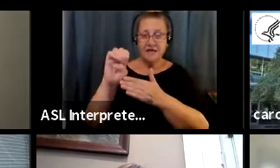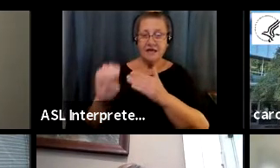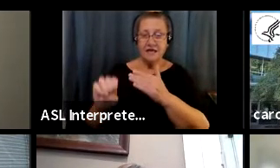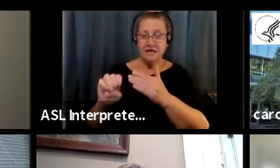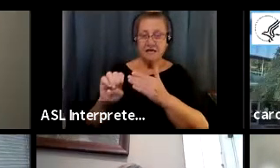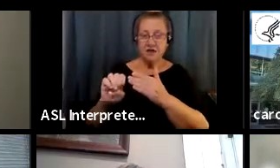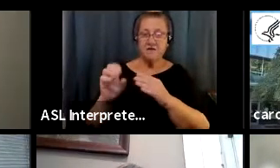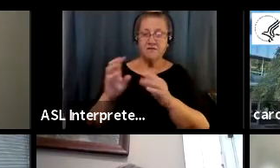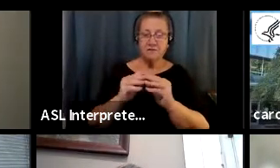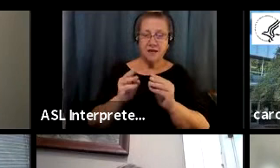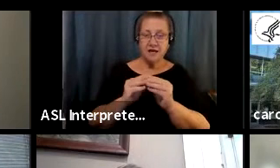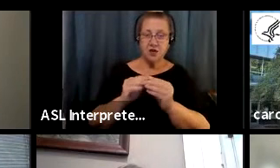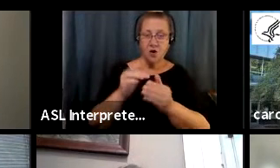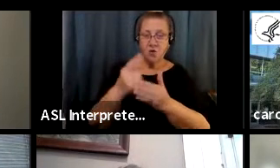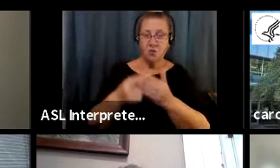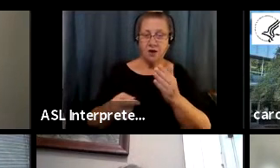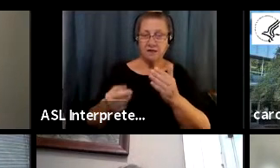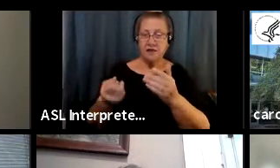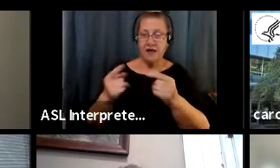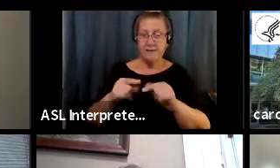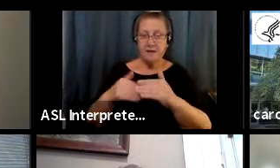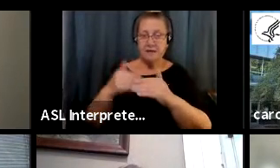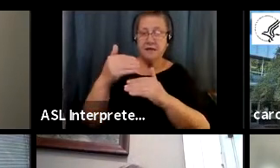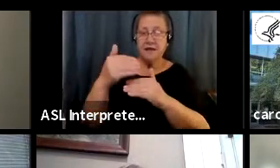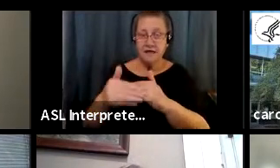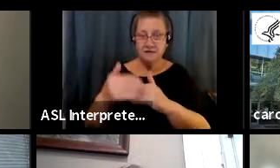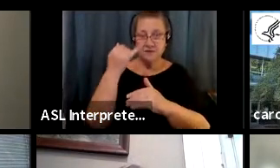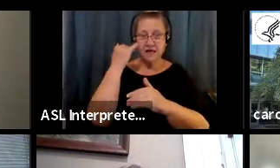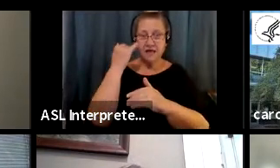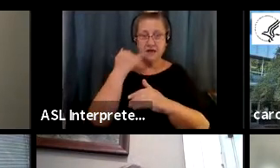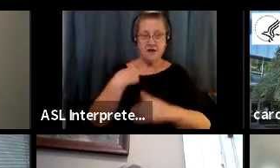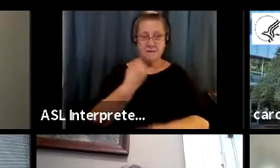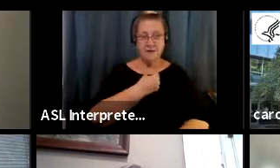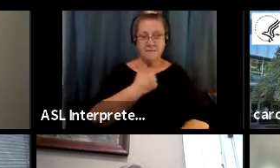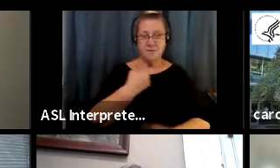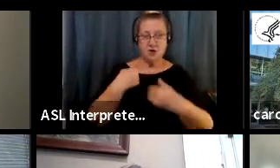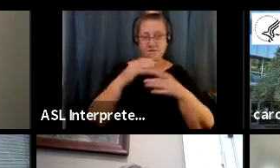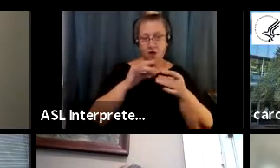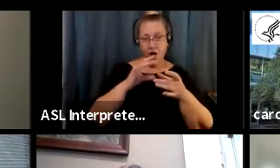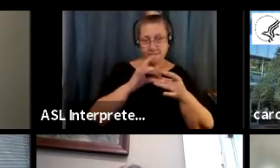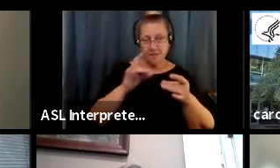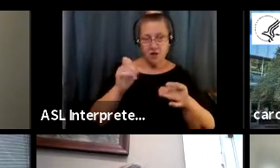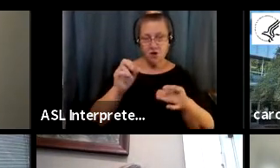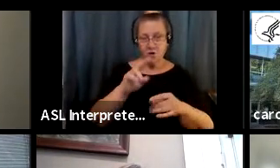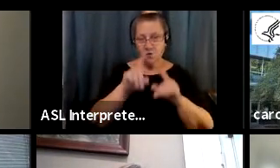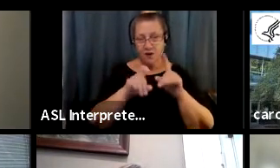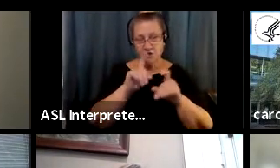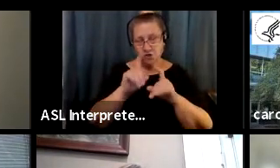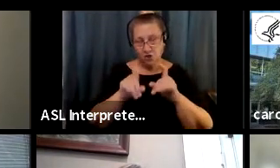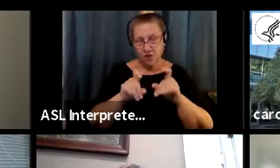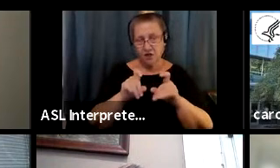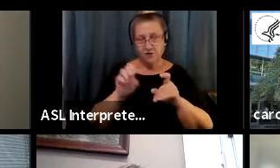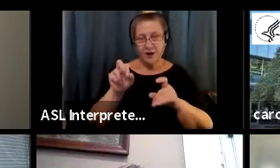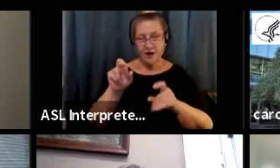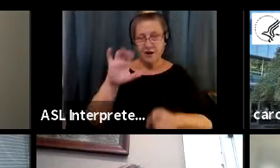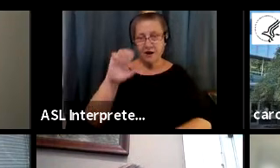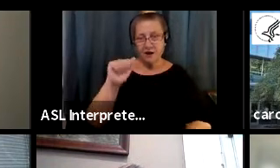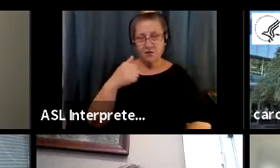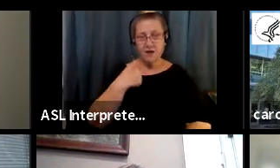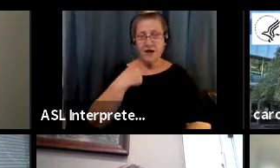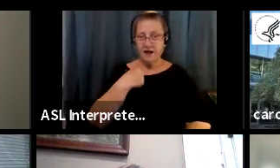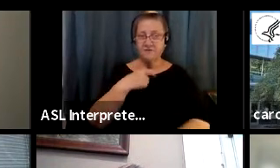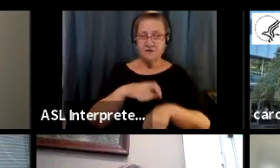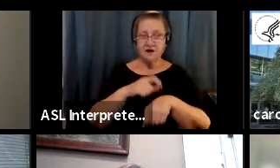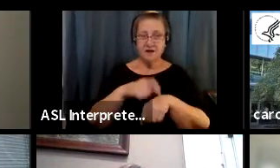ahead. But if anyone, any of the members have a comment they'd like to make or a question for Erica, we probably have time for